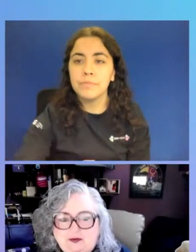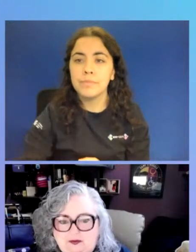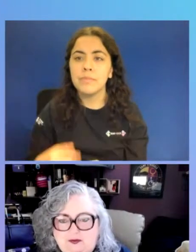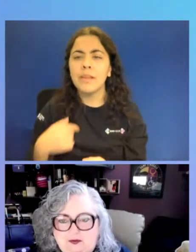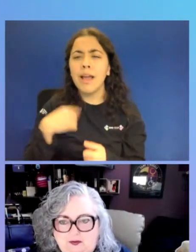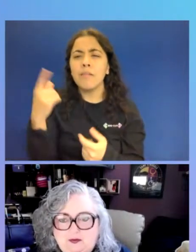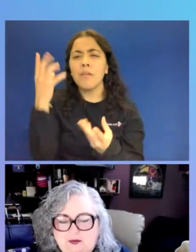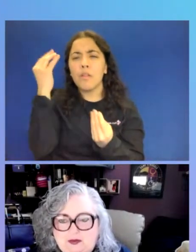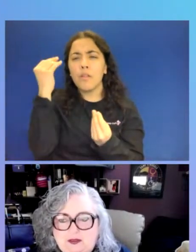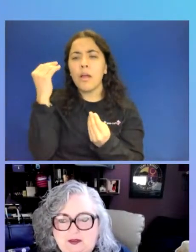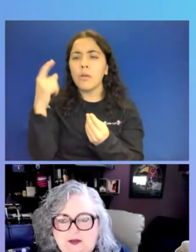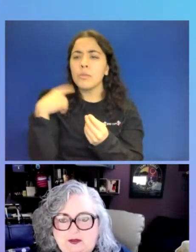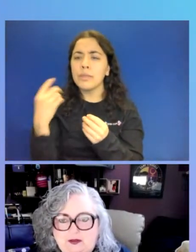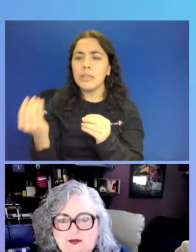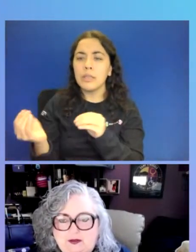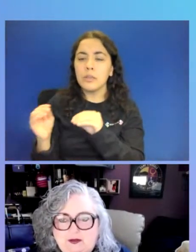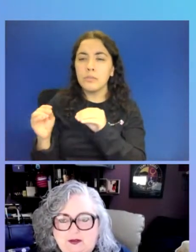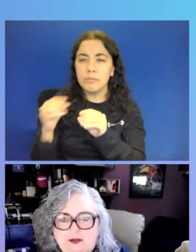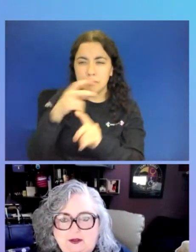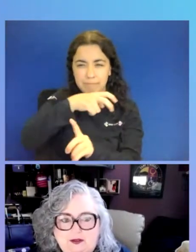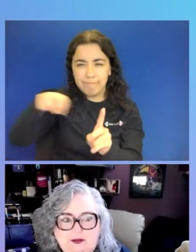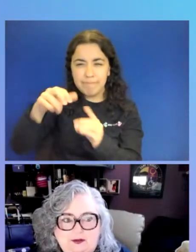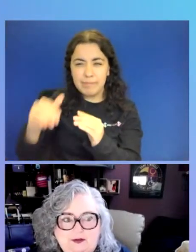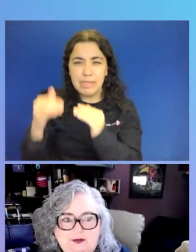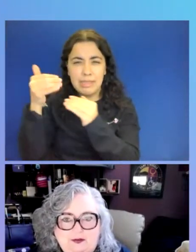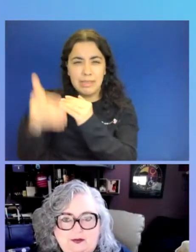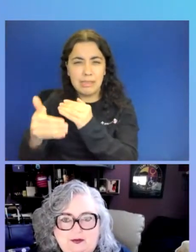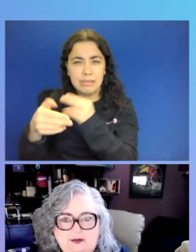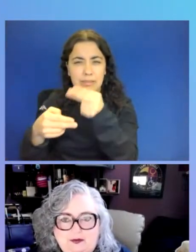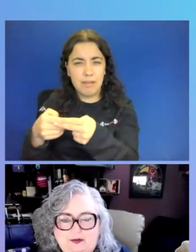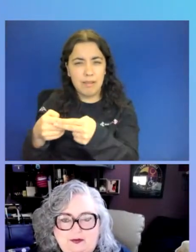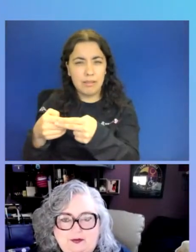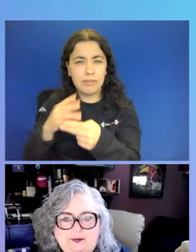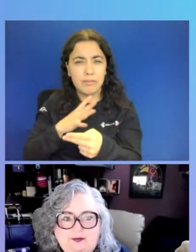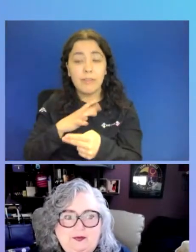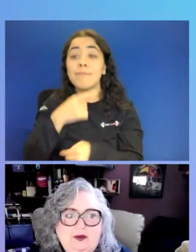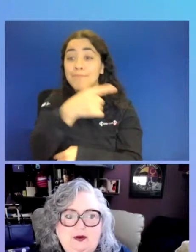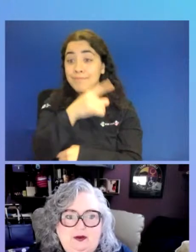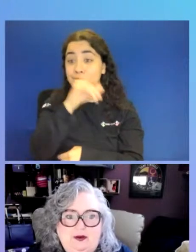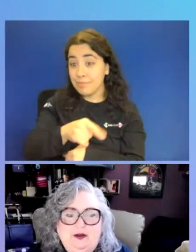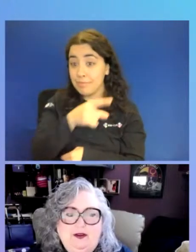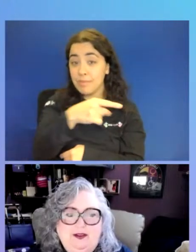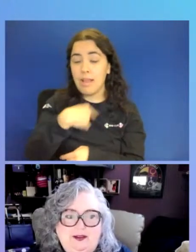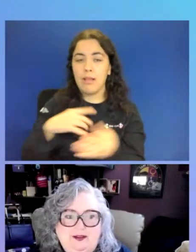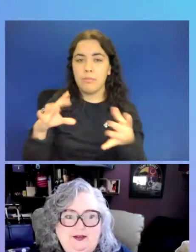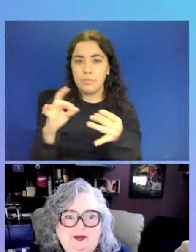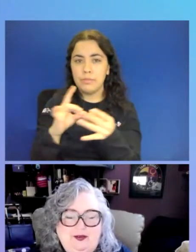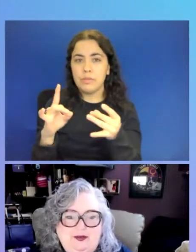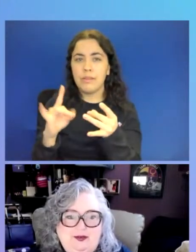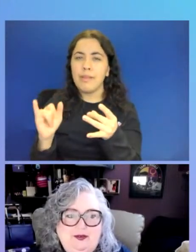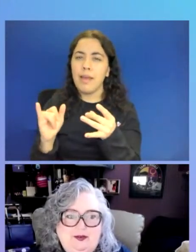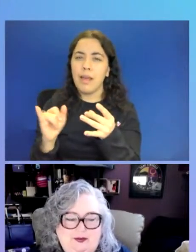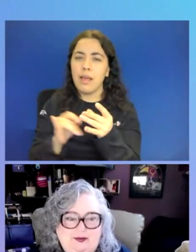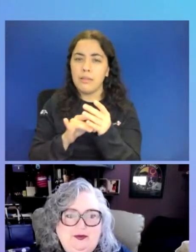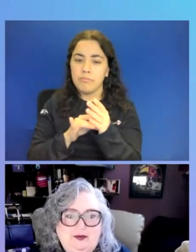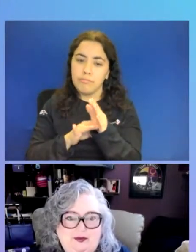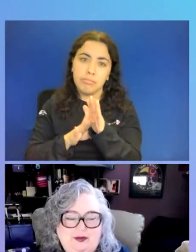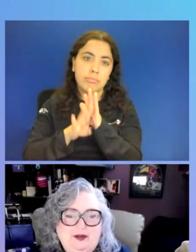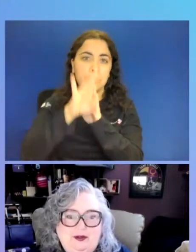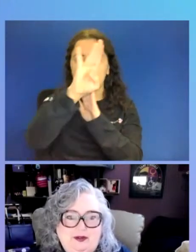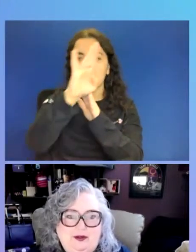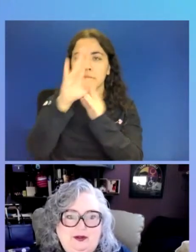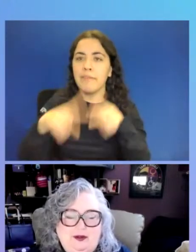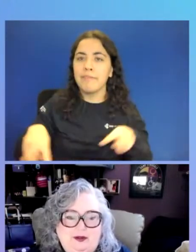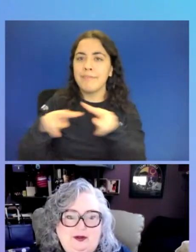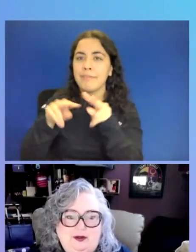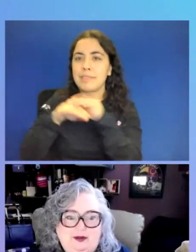little bit. In fact, let's go to the next slide if you want to jump to that one. This is part of what I was saying is this growth in the value of accessibility professional with an